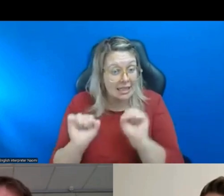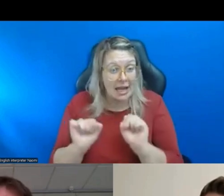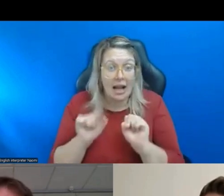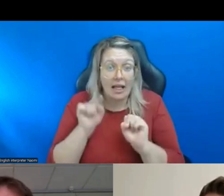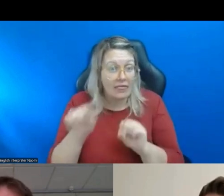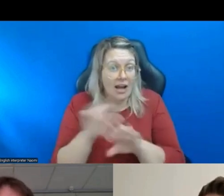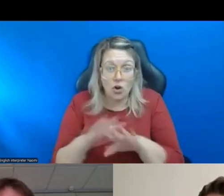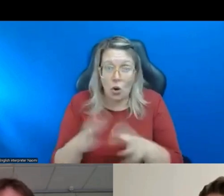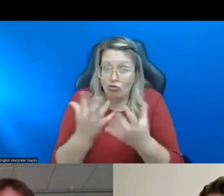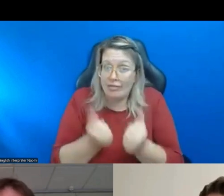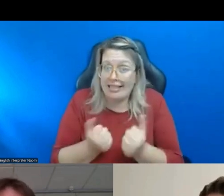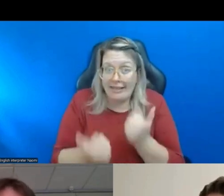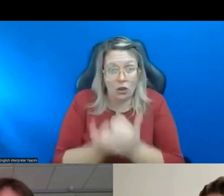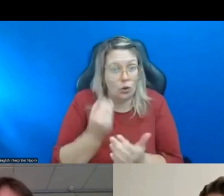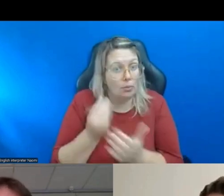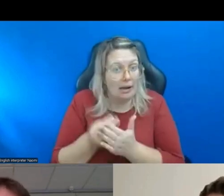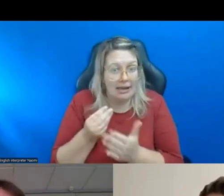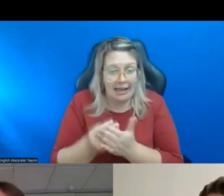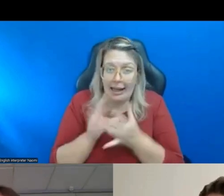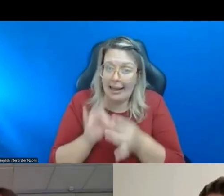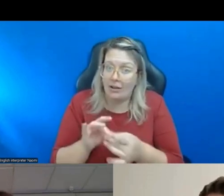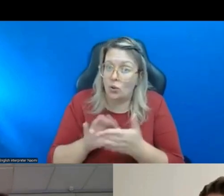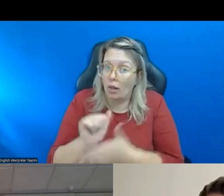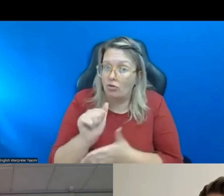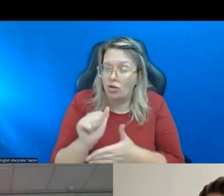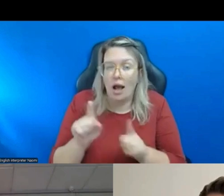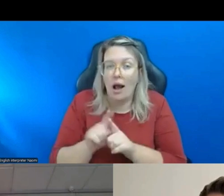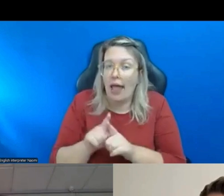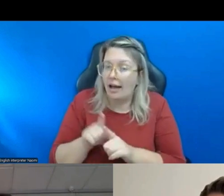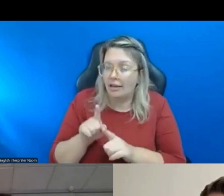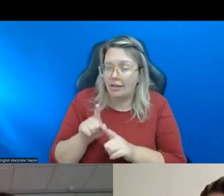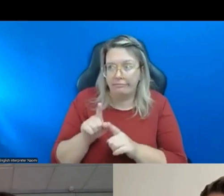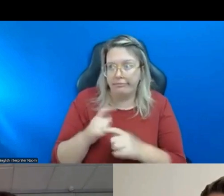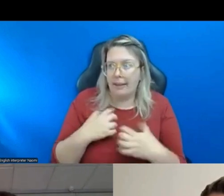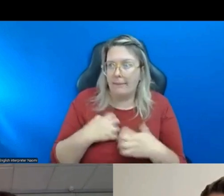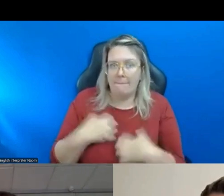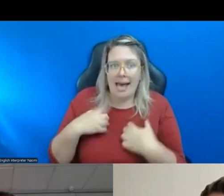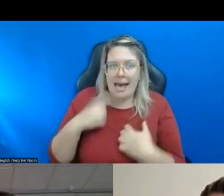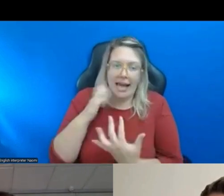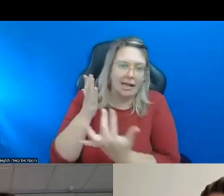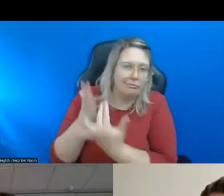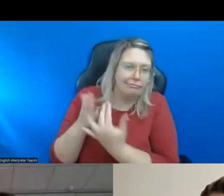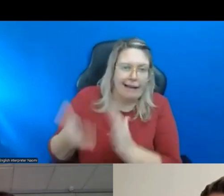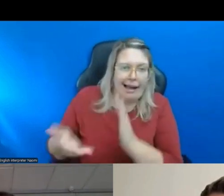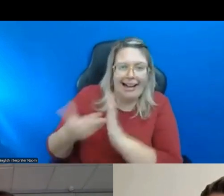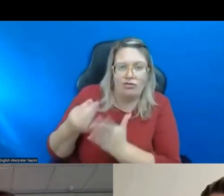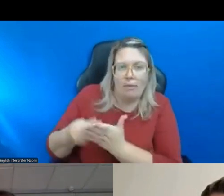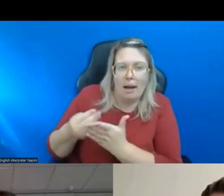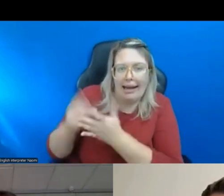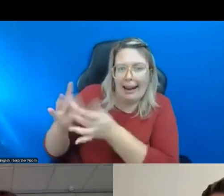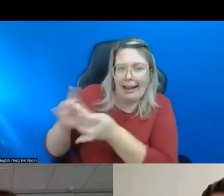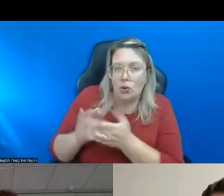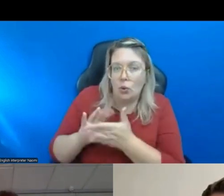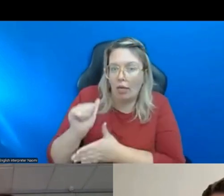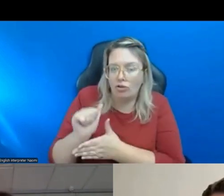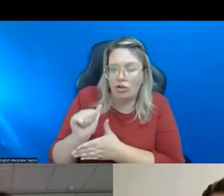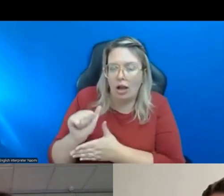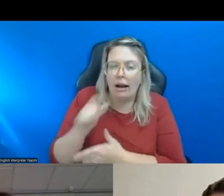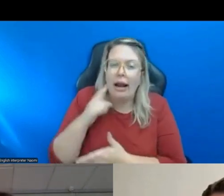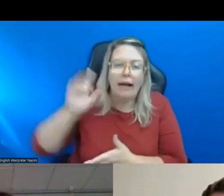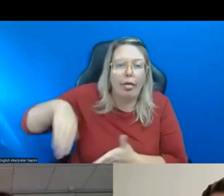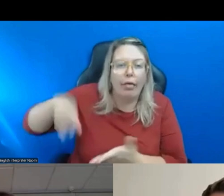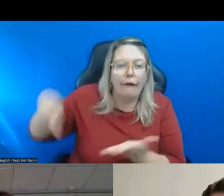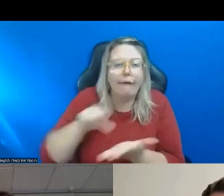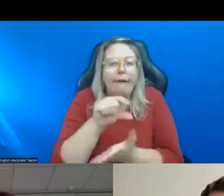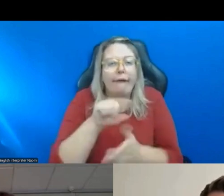money to do culture. So it's not as if there's an extra pot of money which will be for culture, which they then decide to put into something else. When Lee was